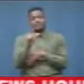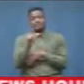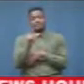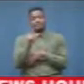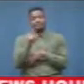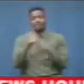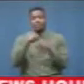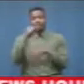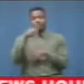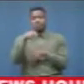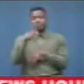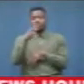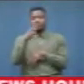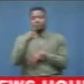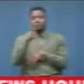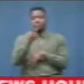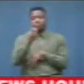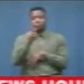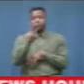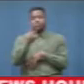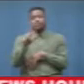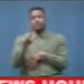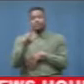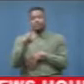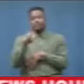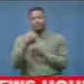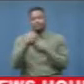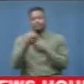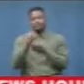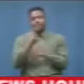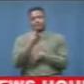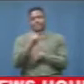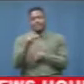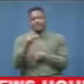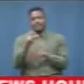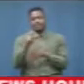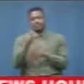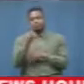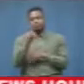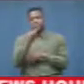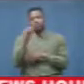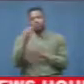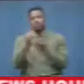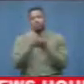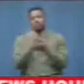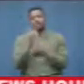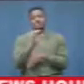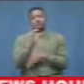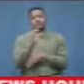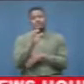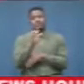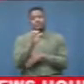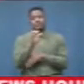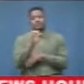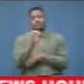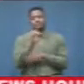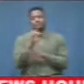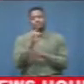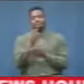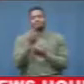On April 24, 2021, they were granted bail in the sum of 2 million Ghana cedis with sureties to be